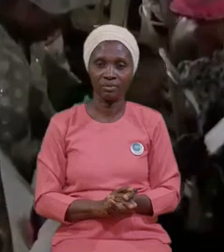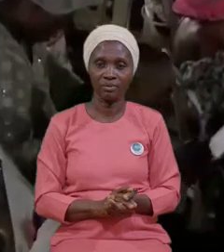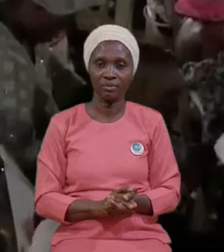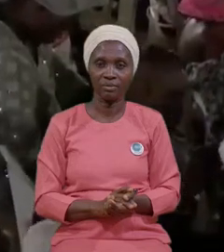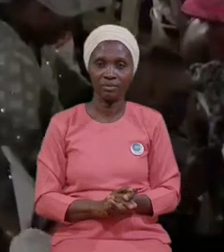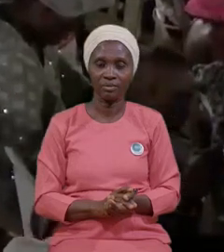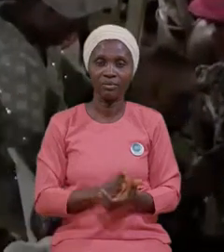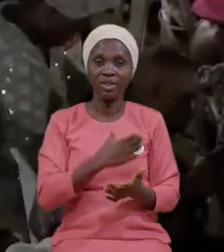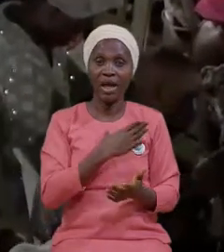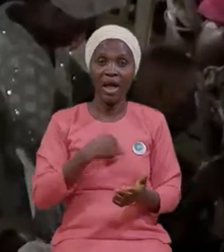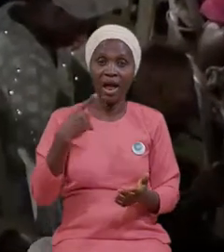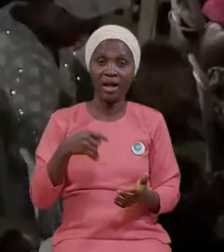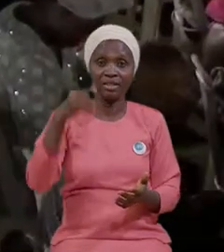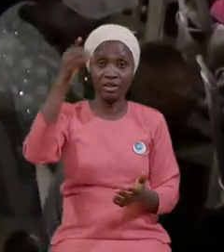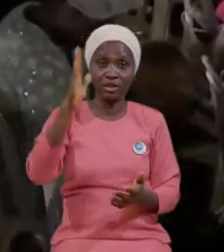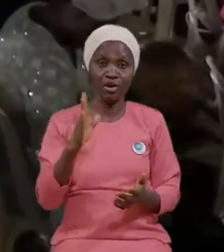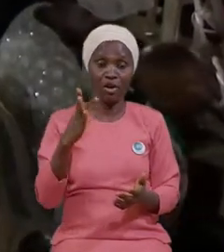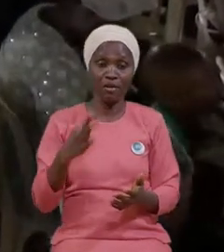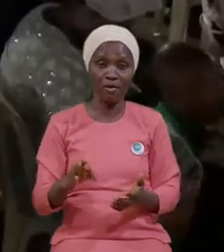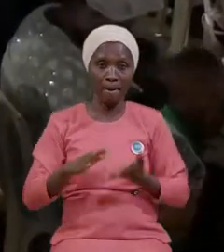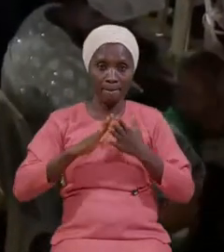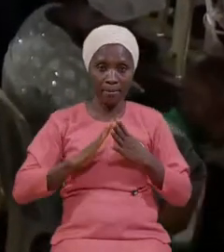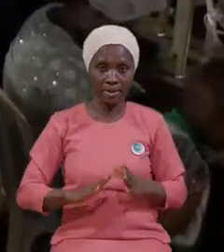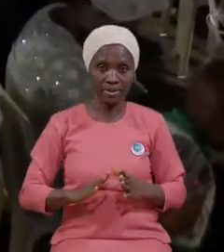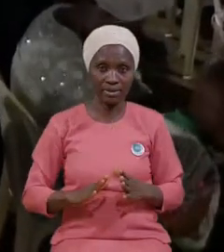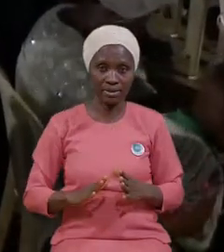And the God of